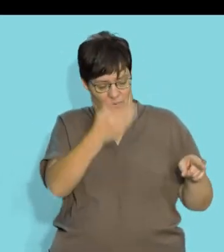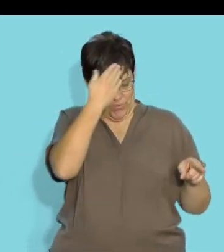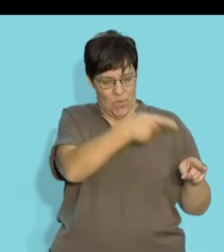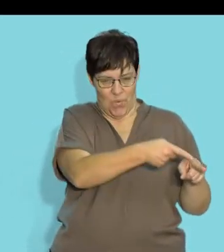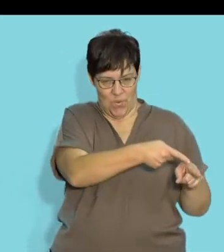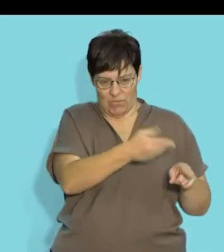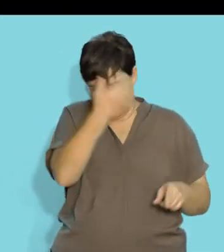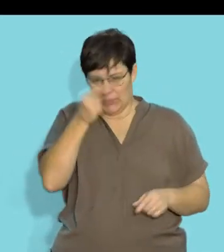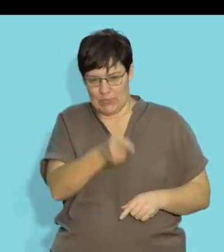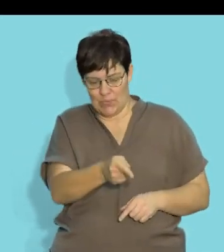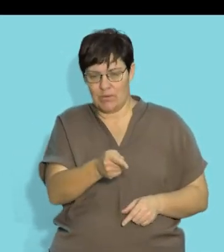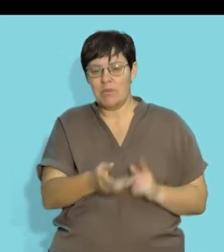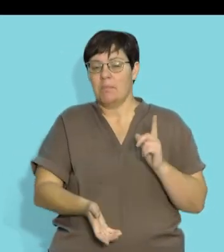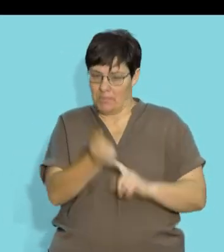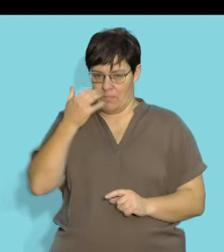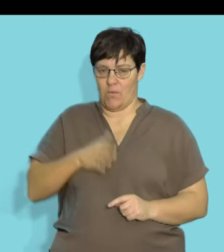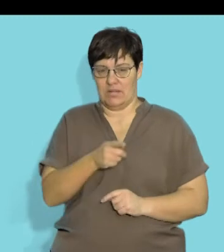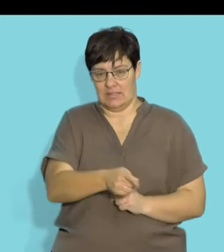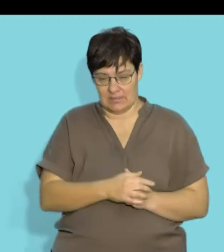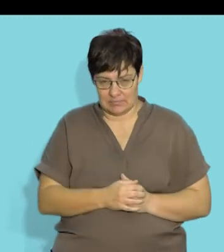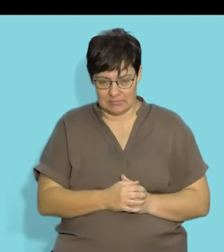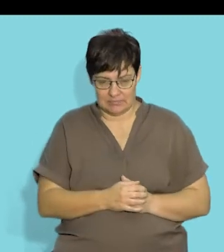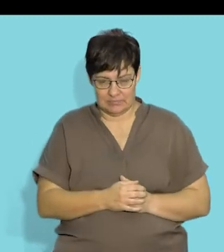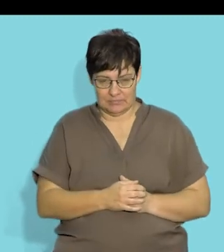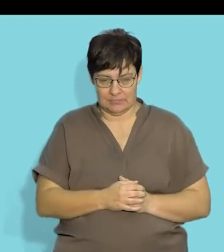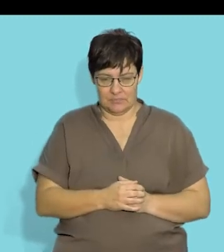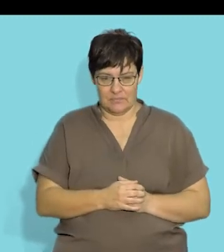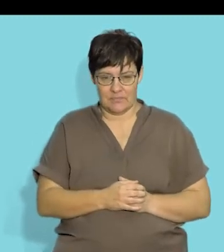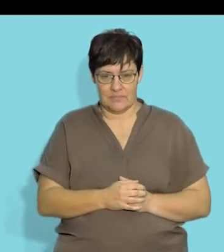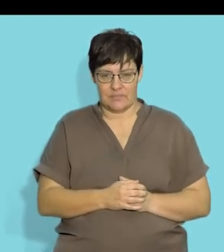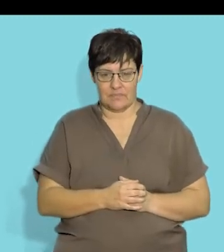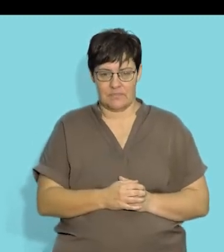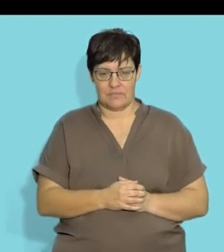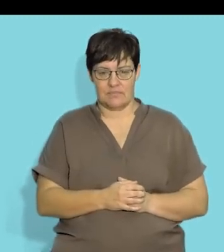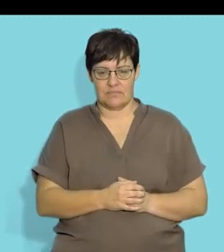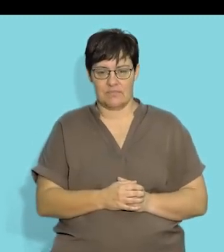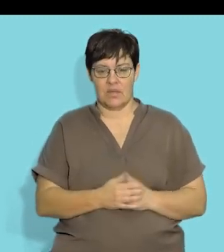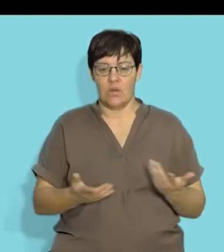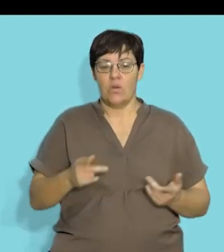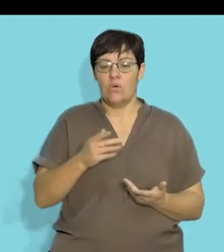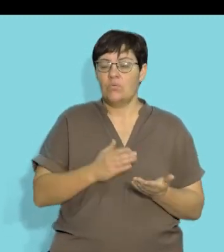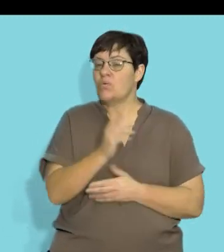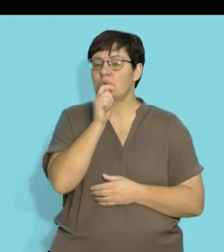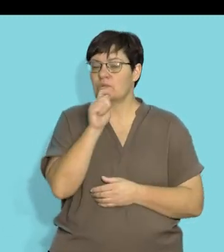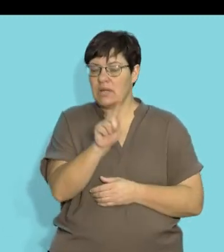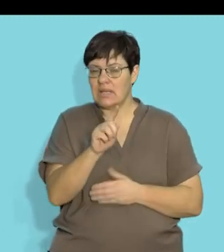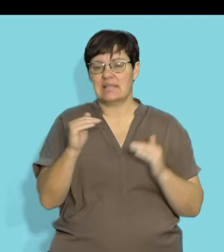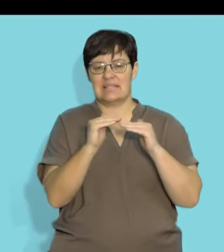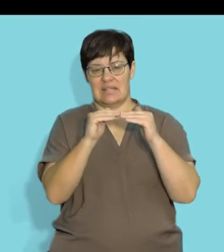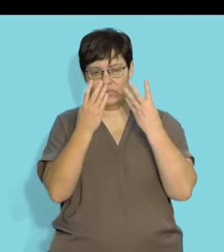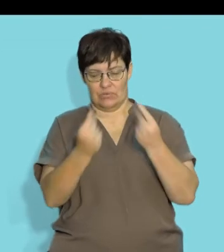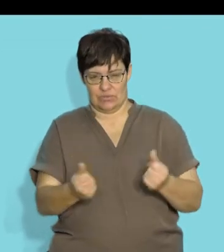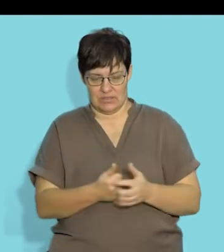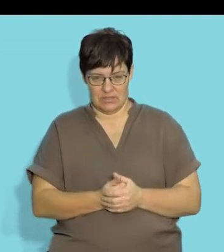okay? So we're determining the unknown concentration by use of a standard solution,